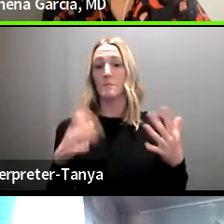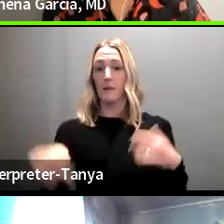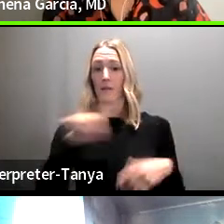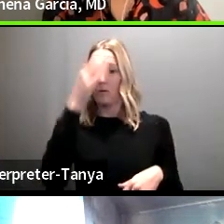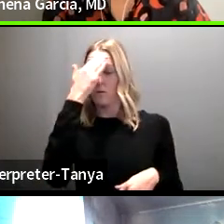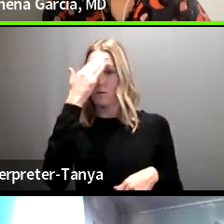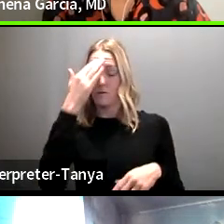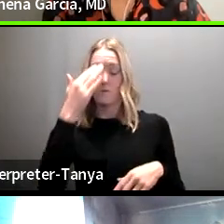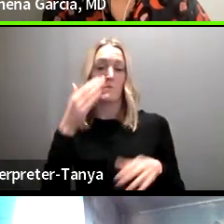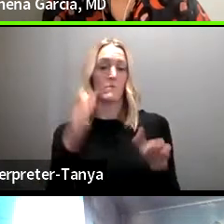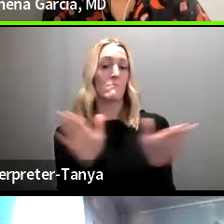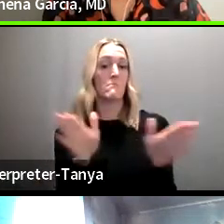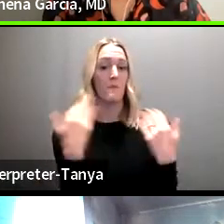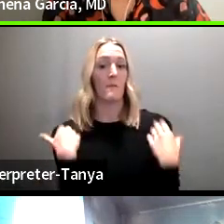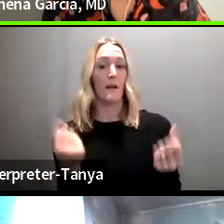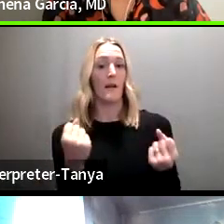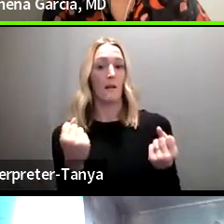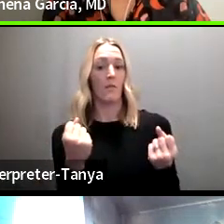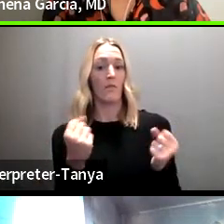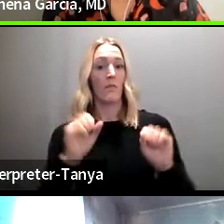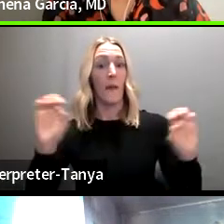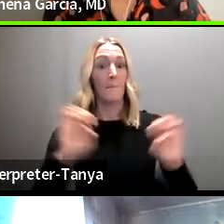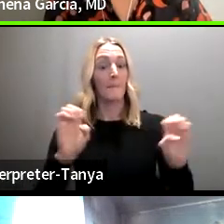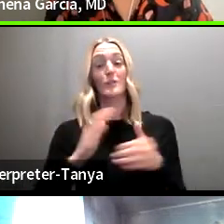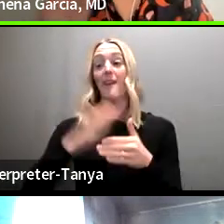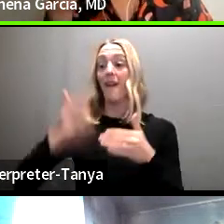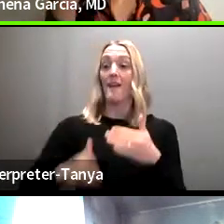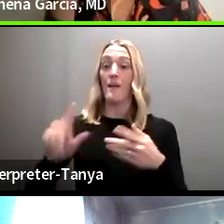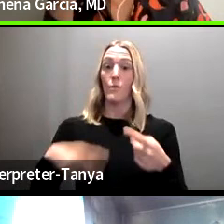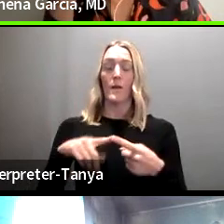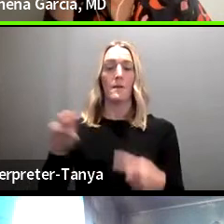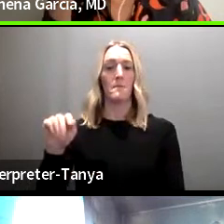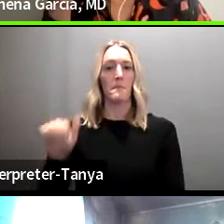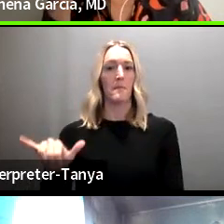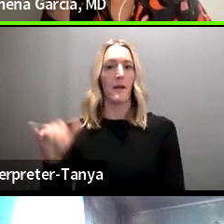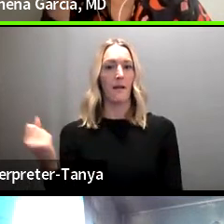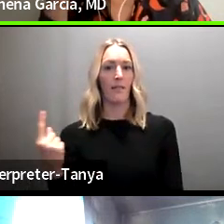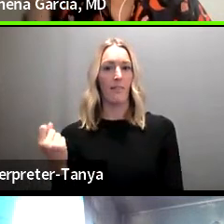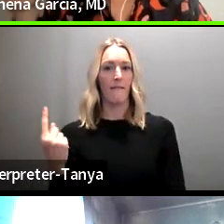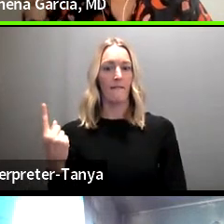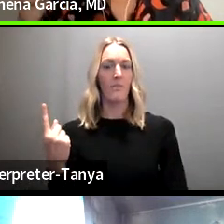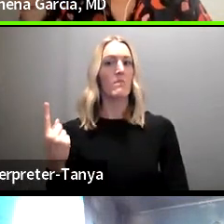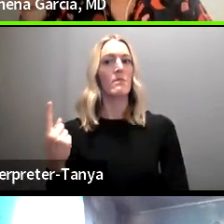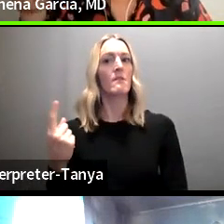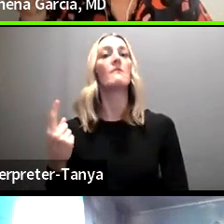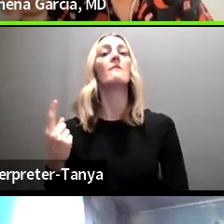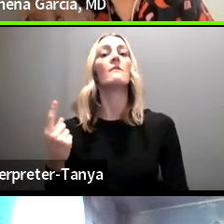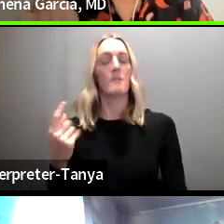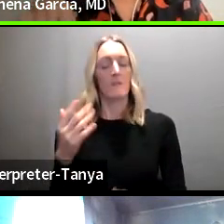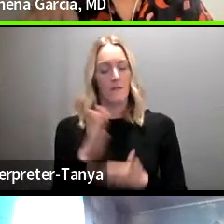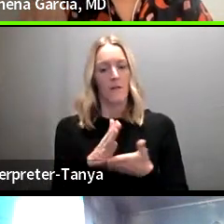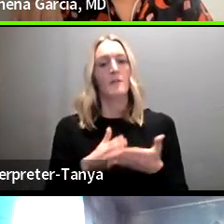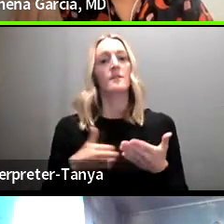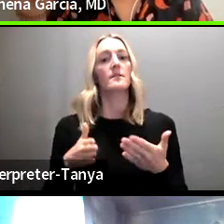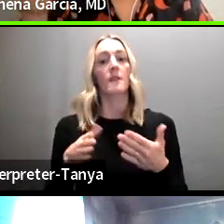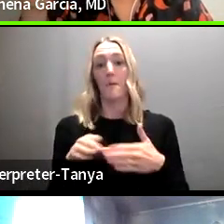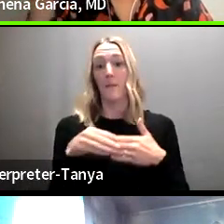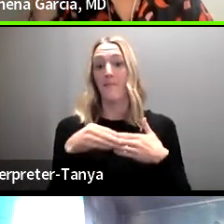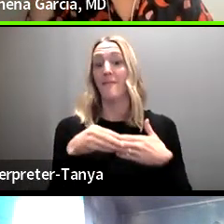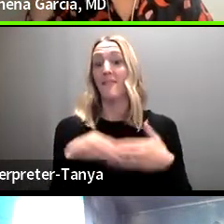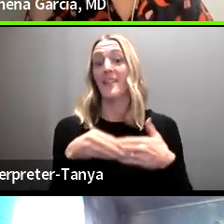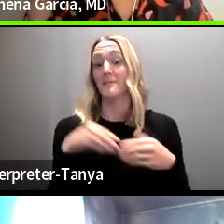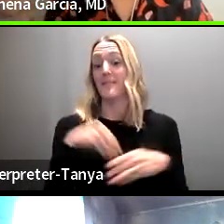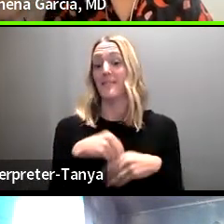health emergency ends on May 11th. And broadly, it's going to end some of the flexibilities within the healthcare system.